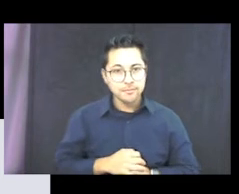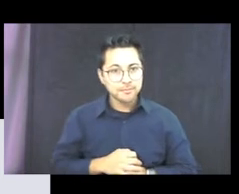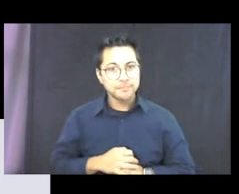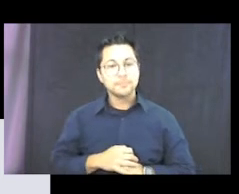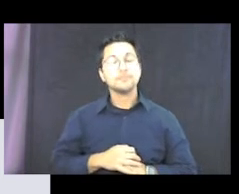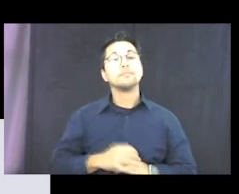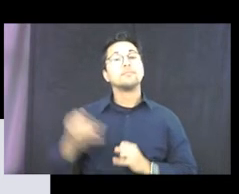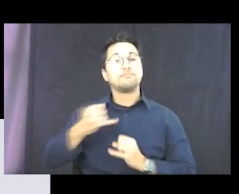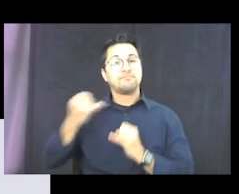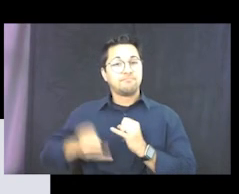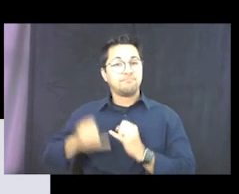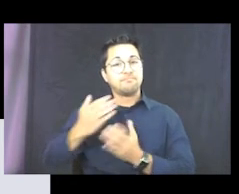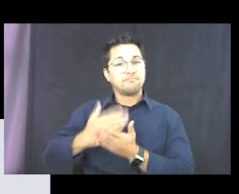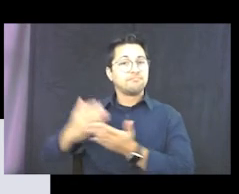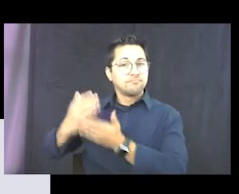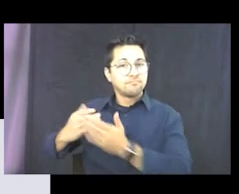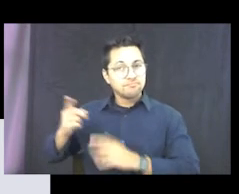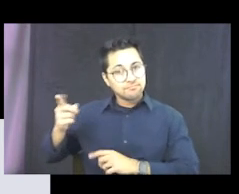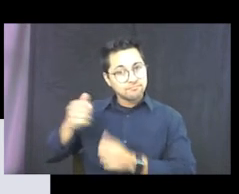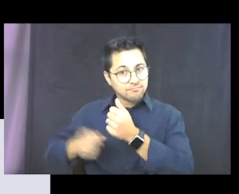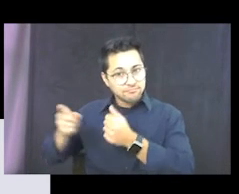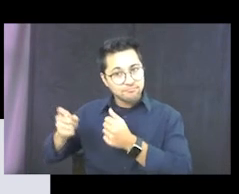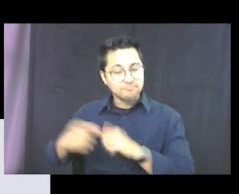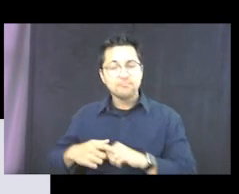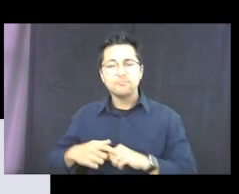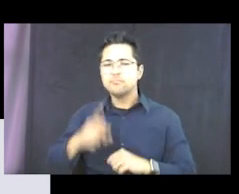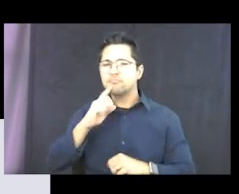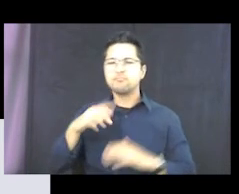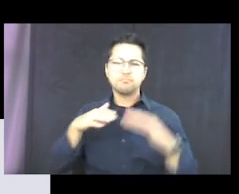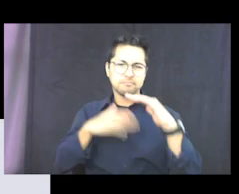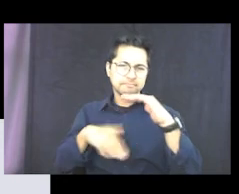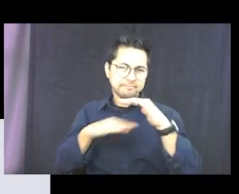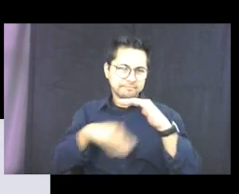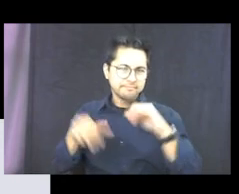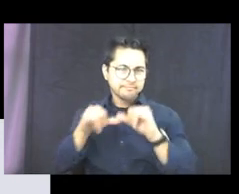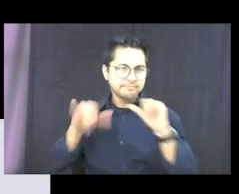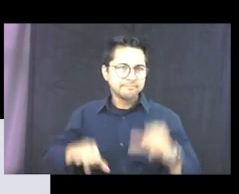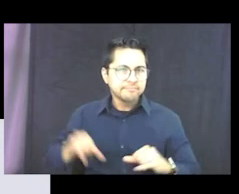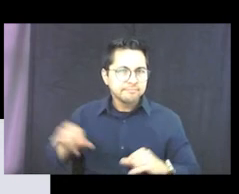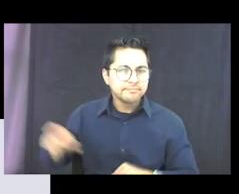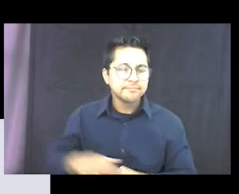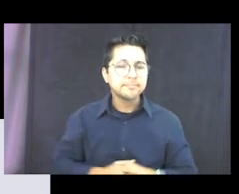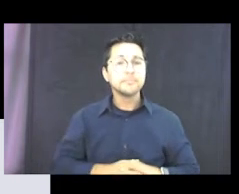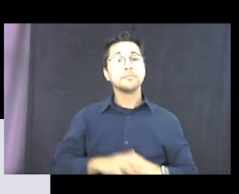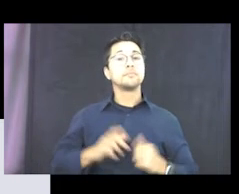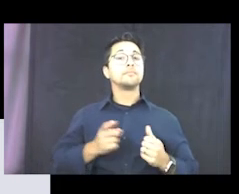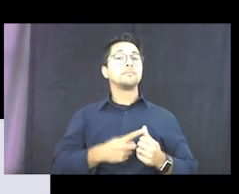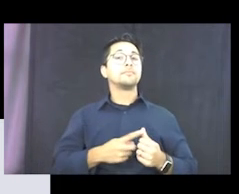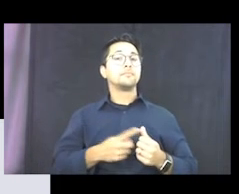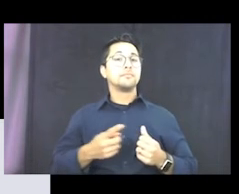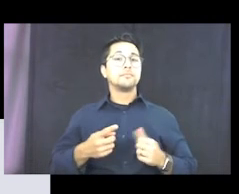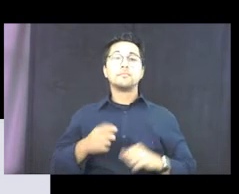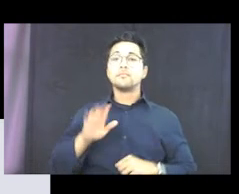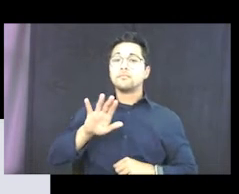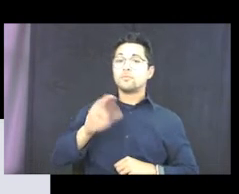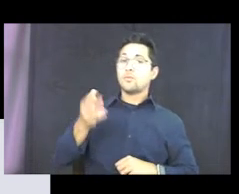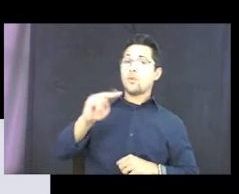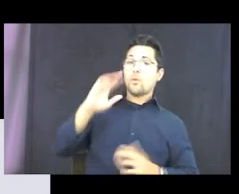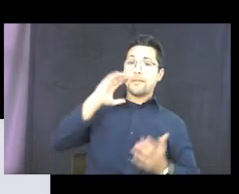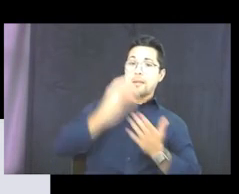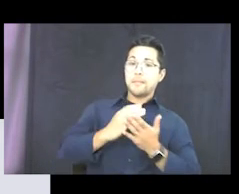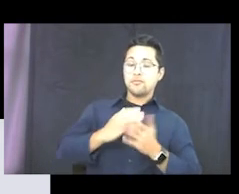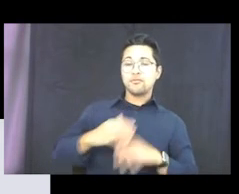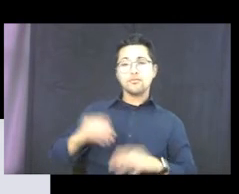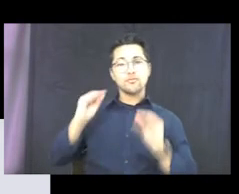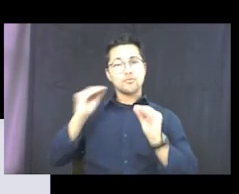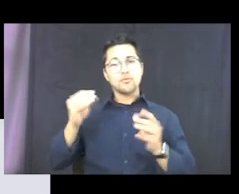In the final section under simple communication are very basic systems. Our first one is your own images and no